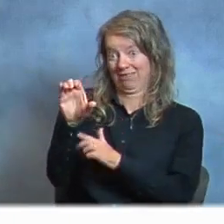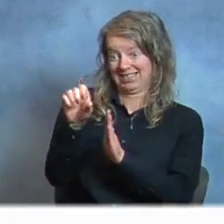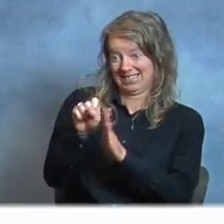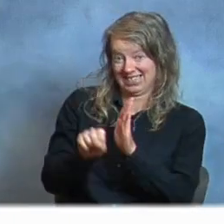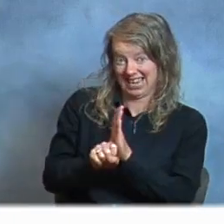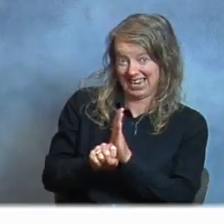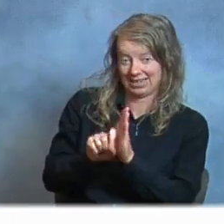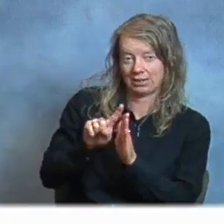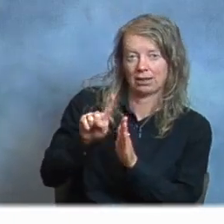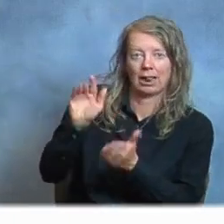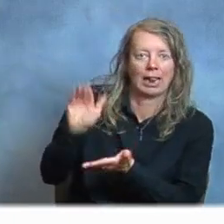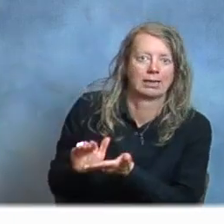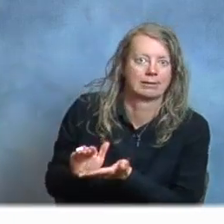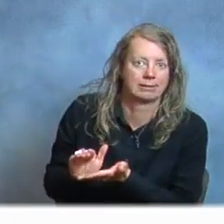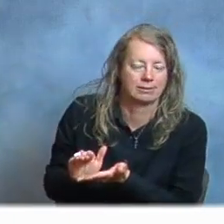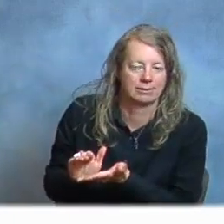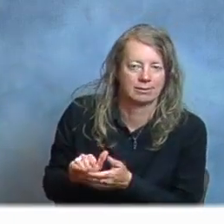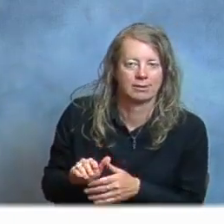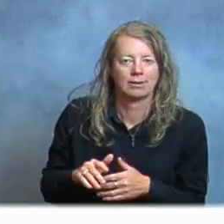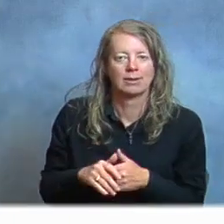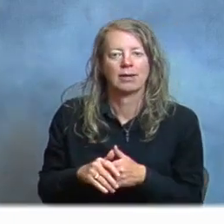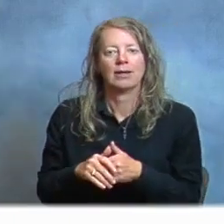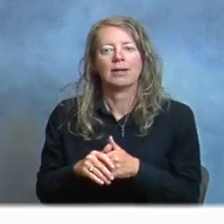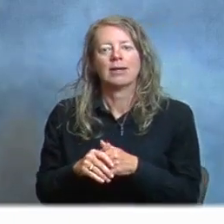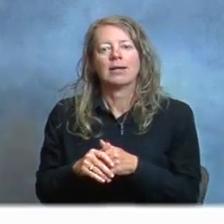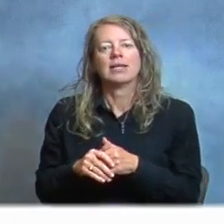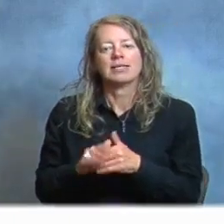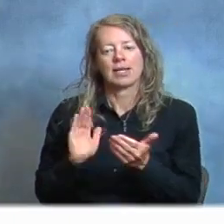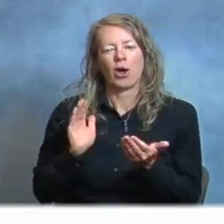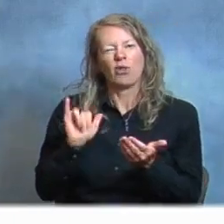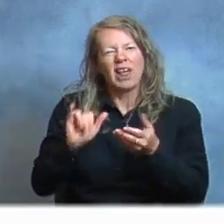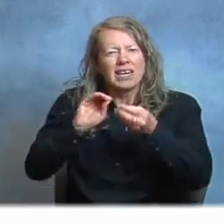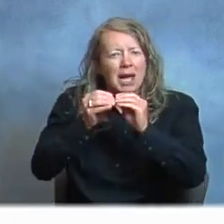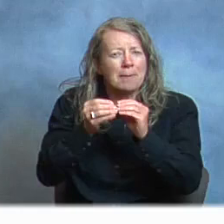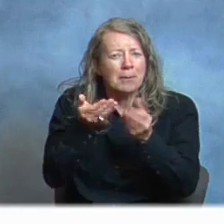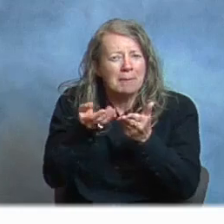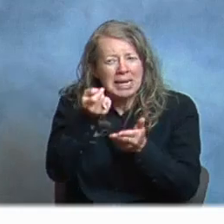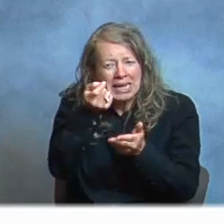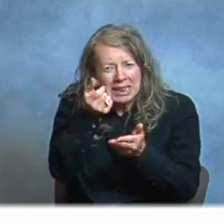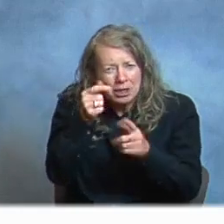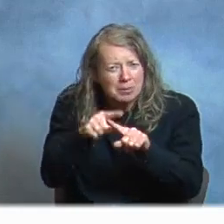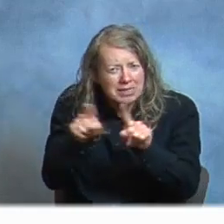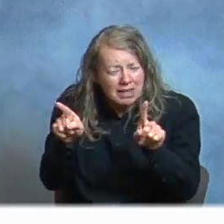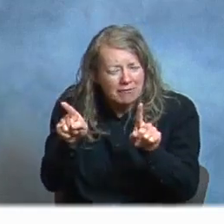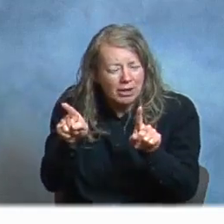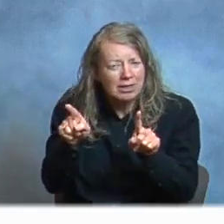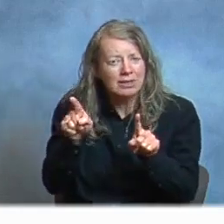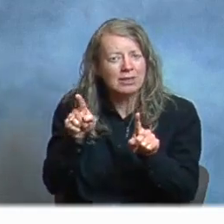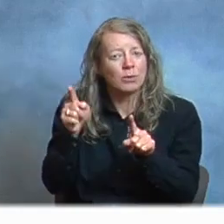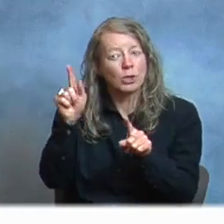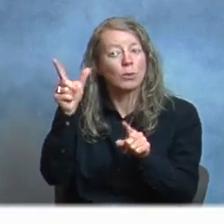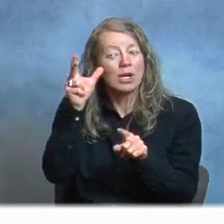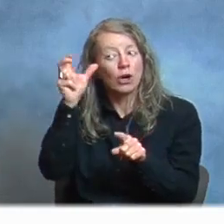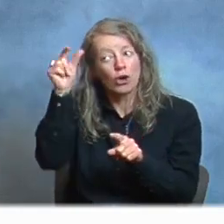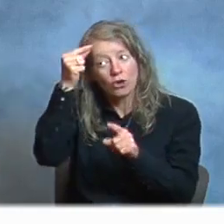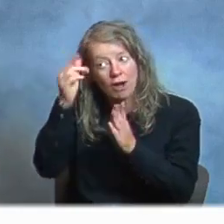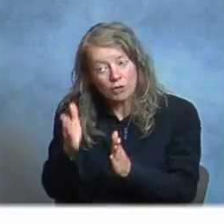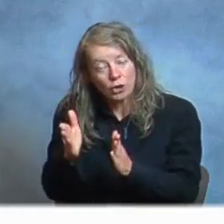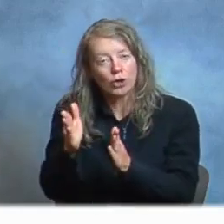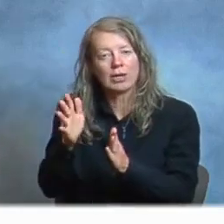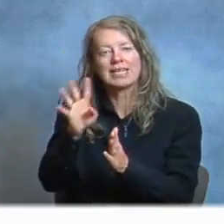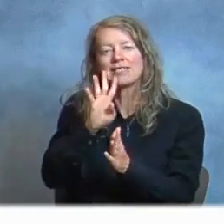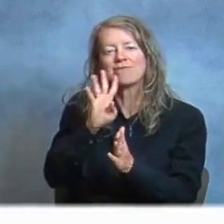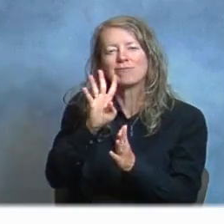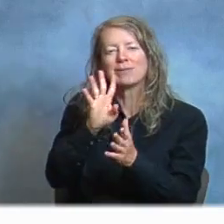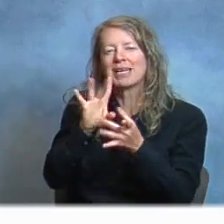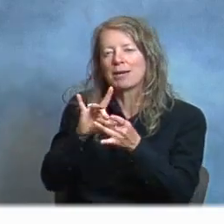North Carolina. So please note that that's slightly different than what you hear the governor talk about when he talks about the percent of adult population.